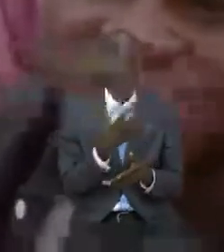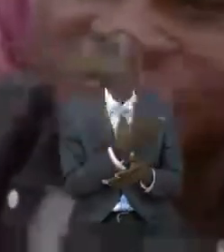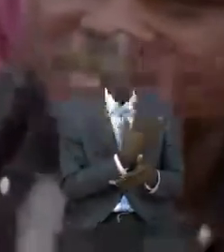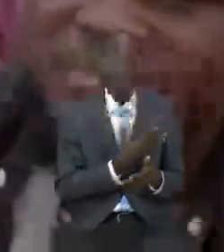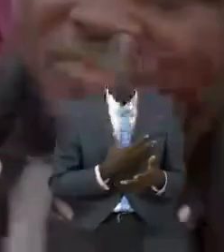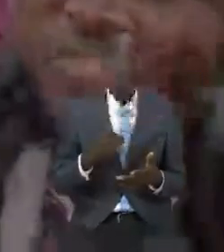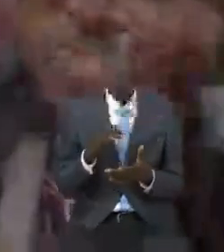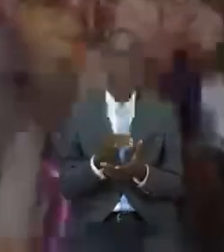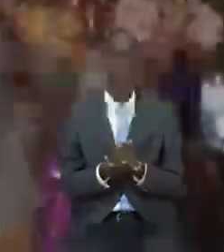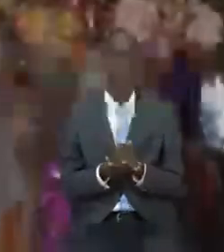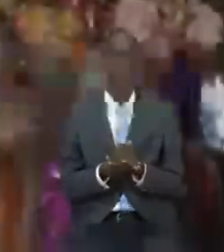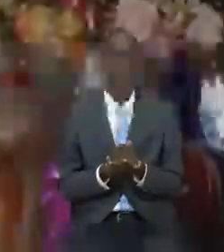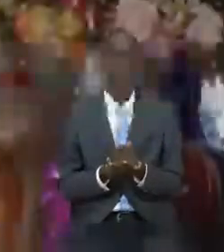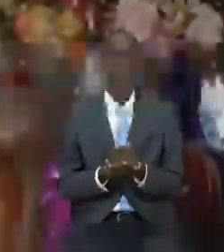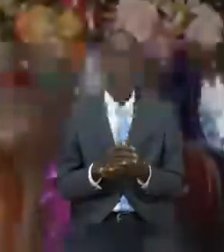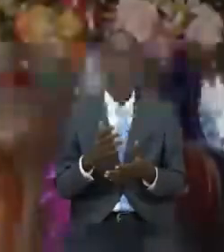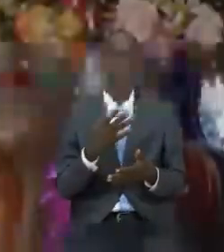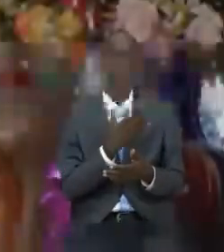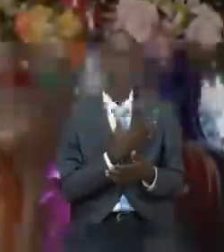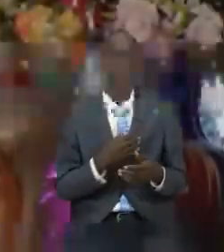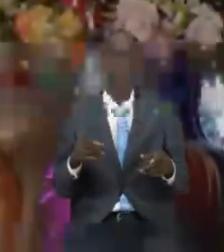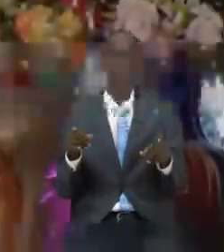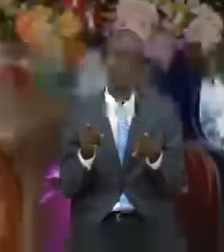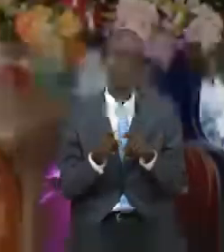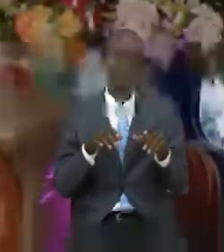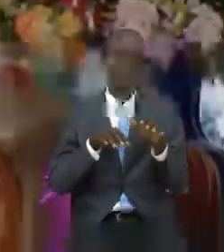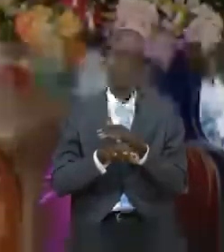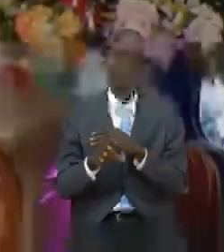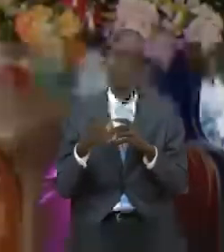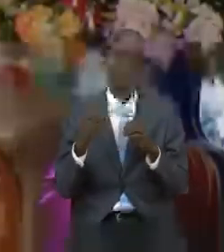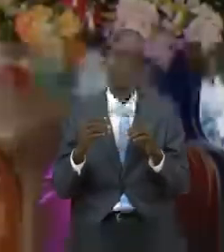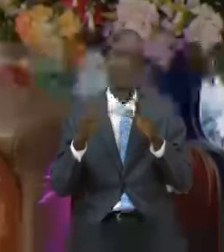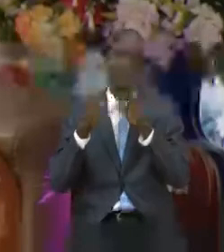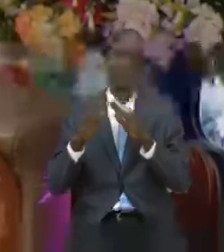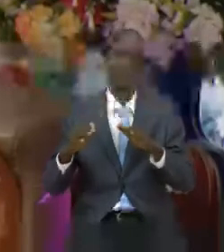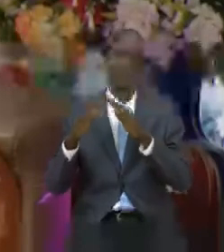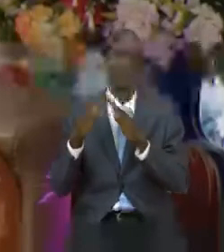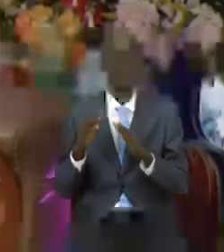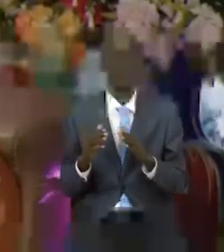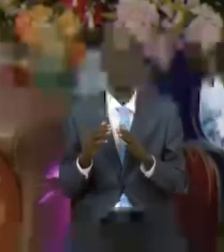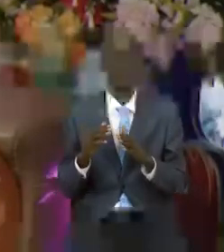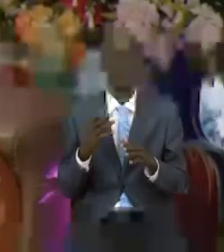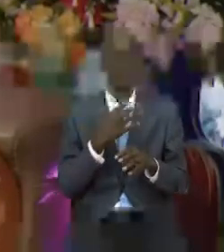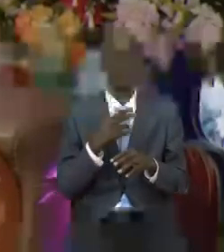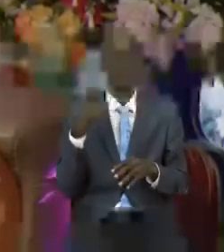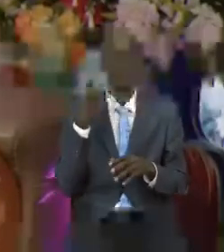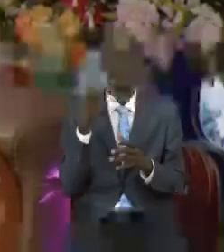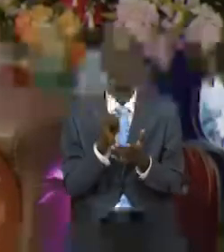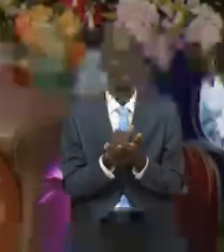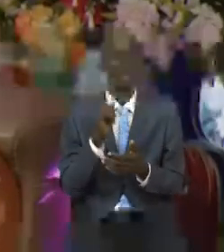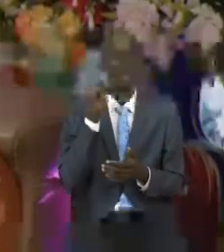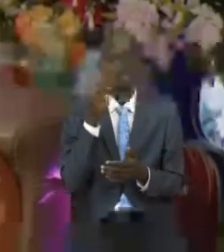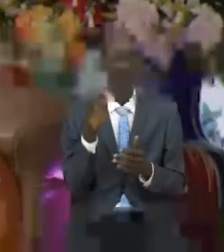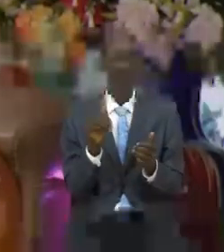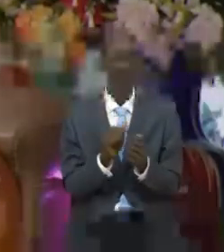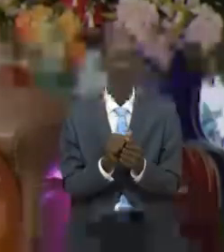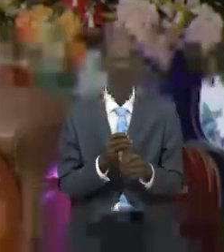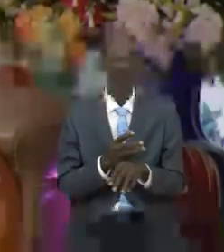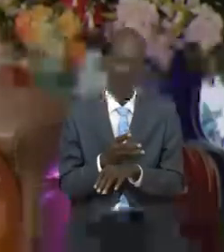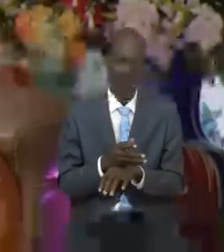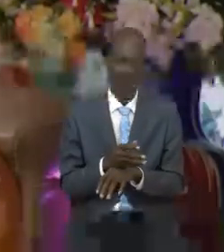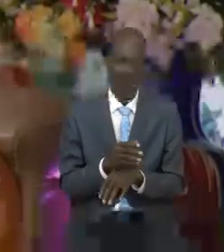came out. And as he entered the city, he saw a woman gathering sticks. And she said, hey,